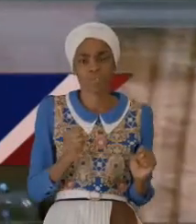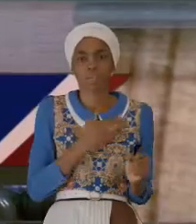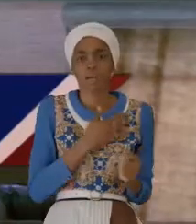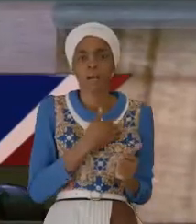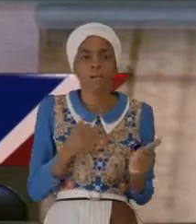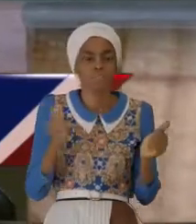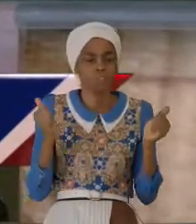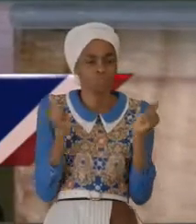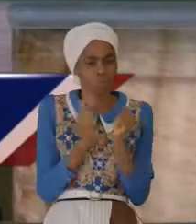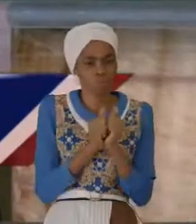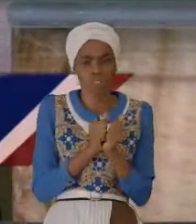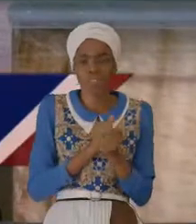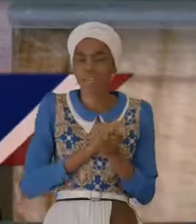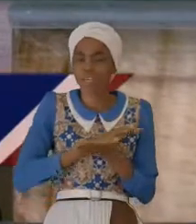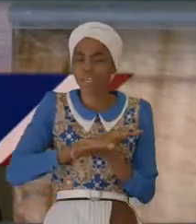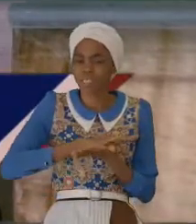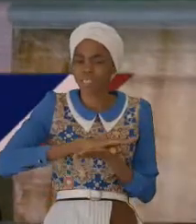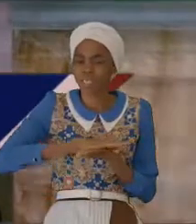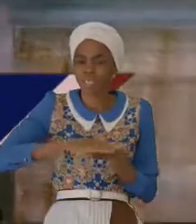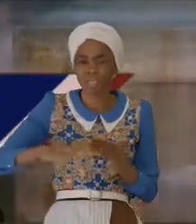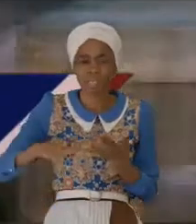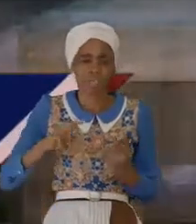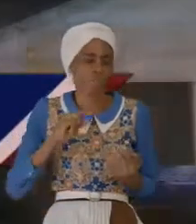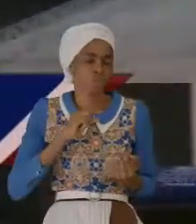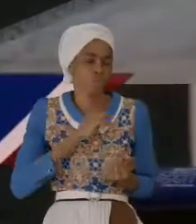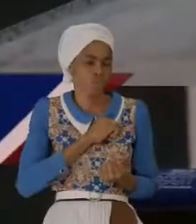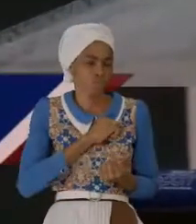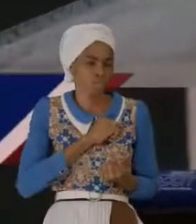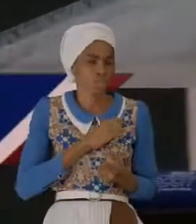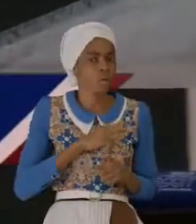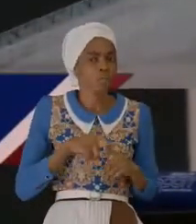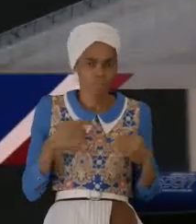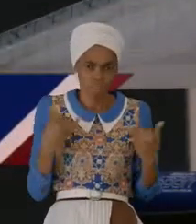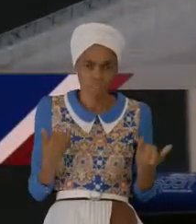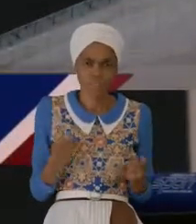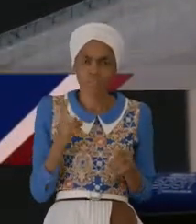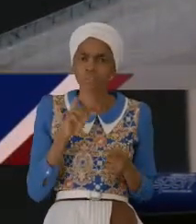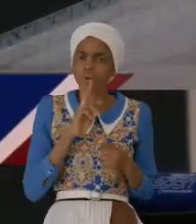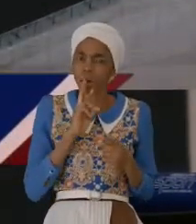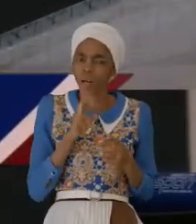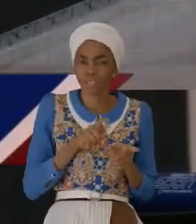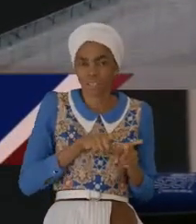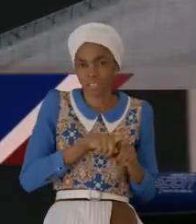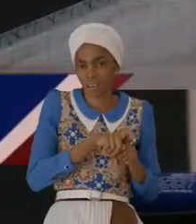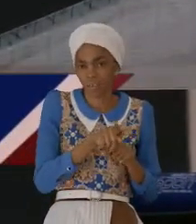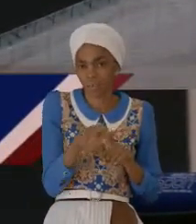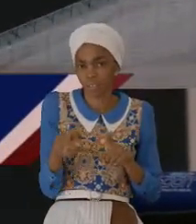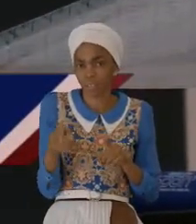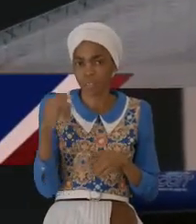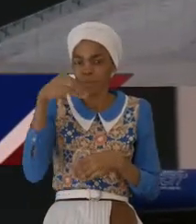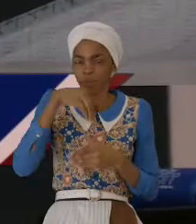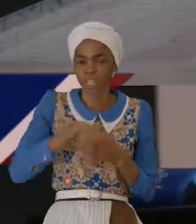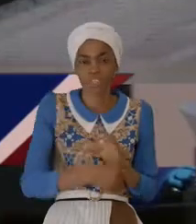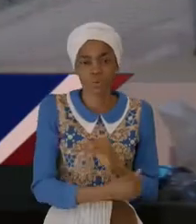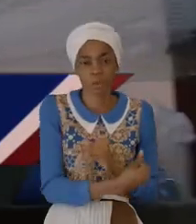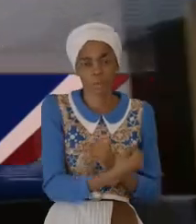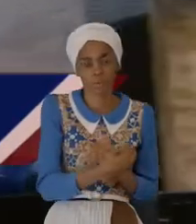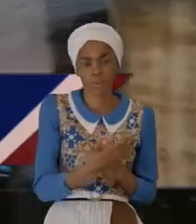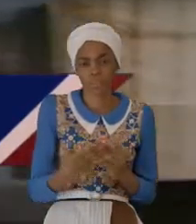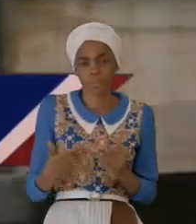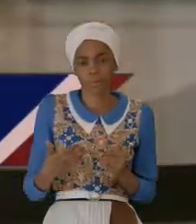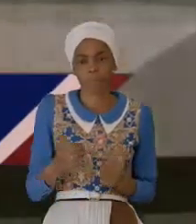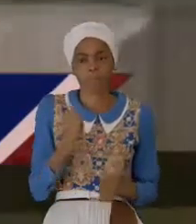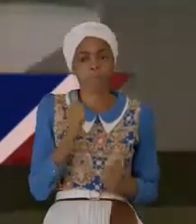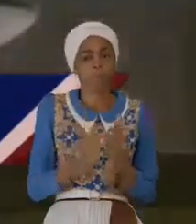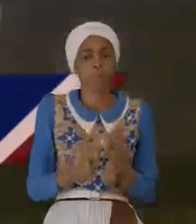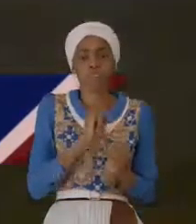cleaner clear conscience but now you are diverted into another thing which